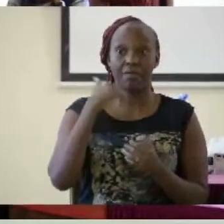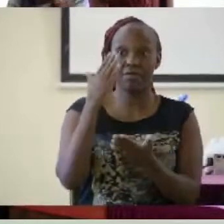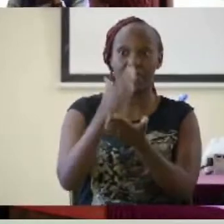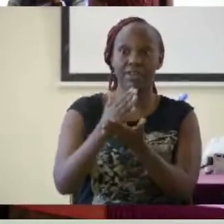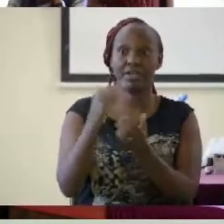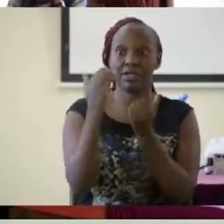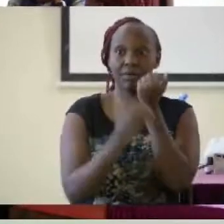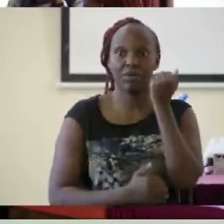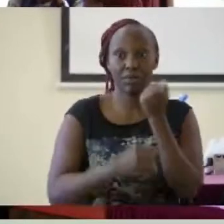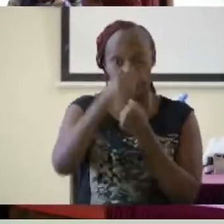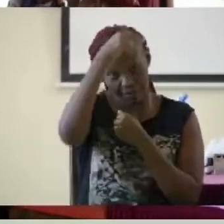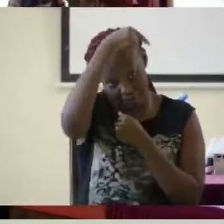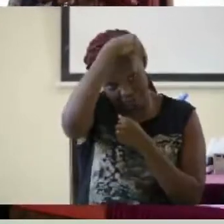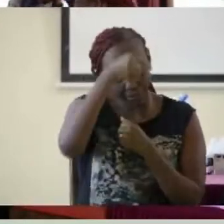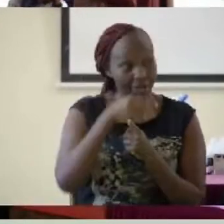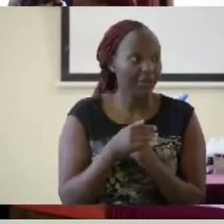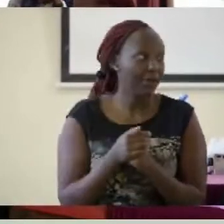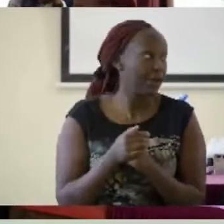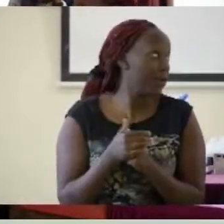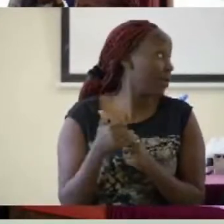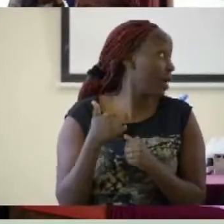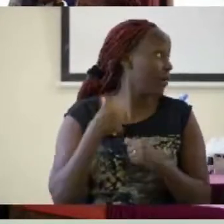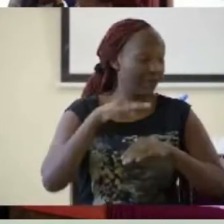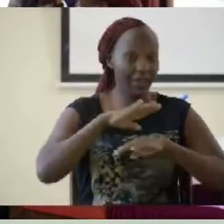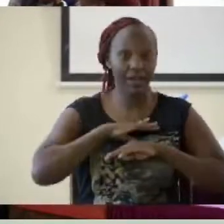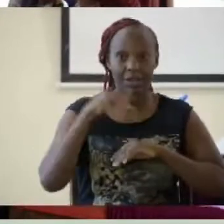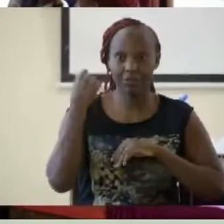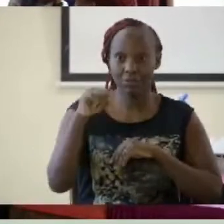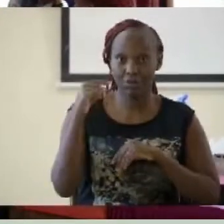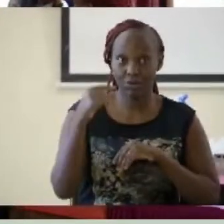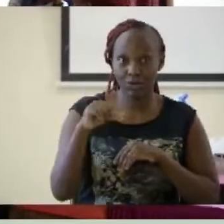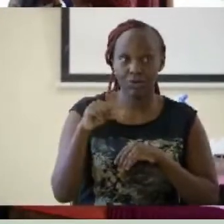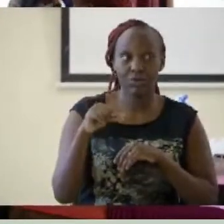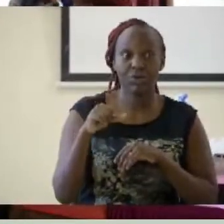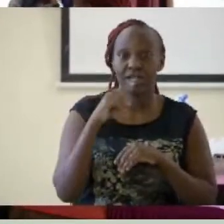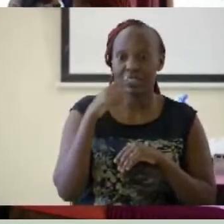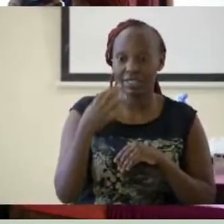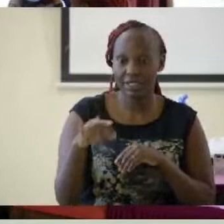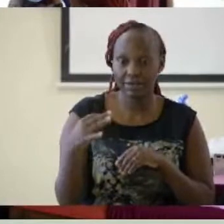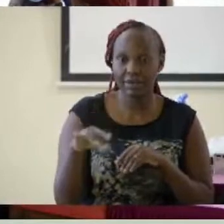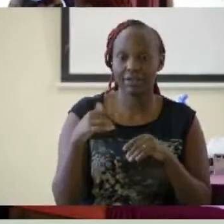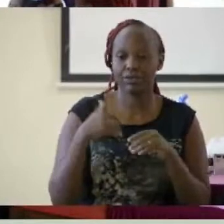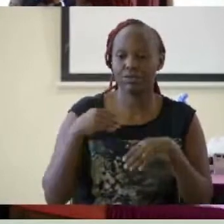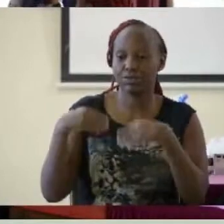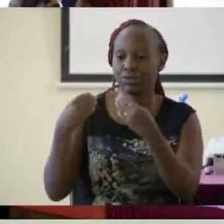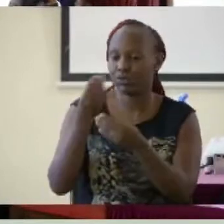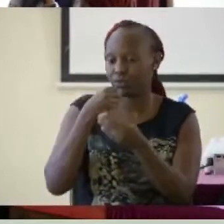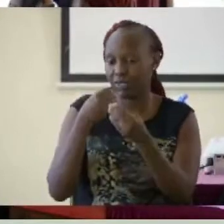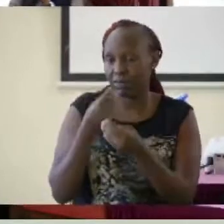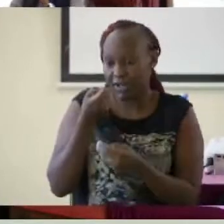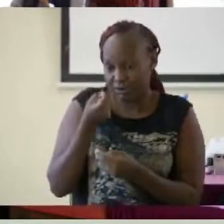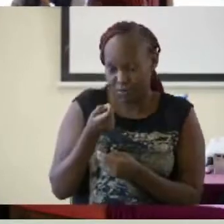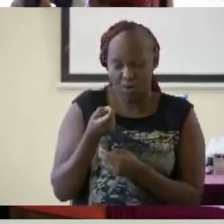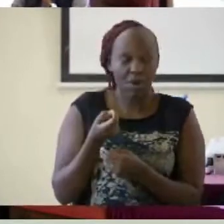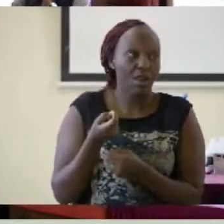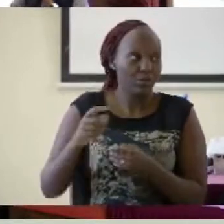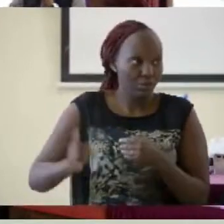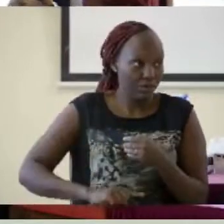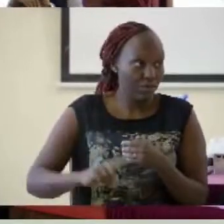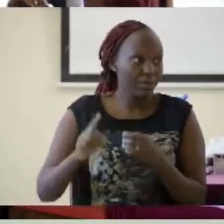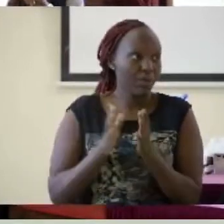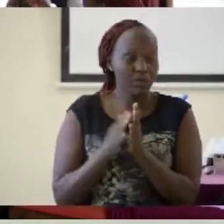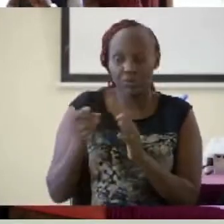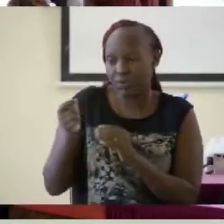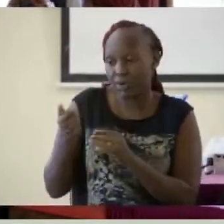professors, I have enough gold and silver to feed my small appetite and to buy